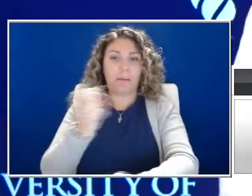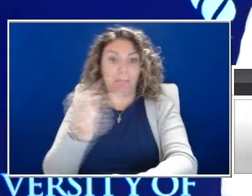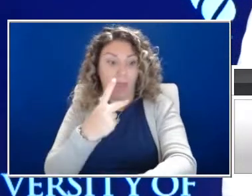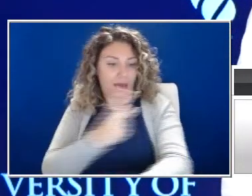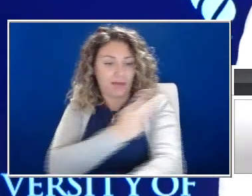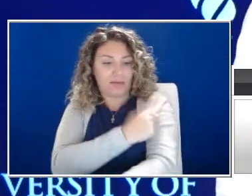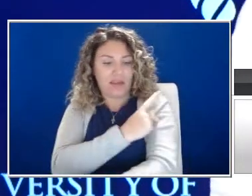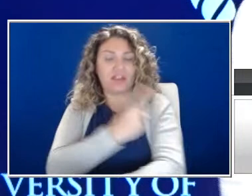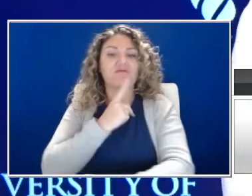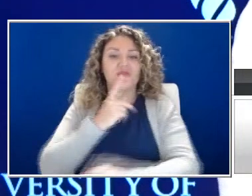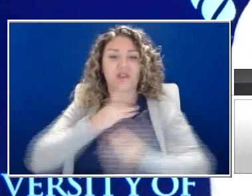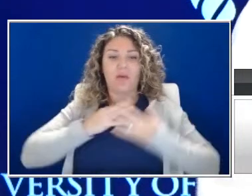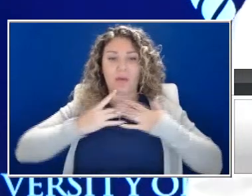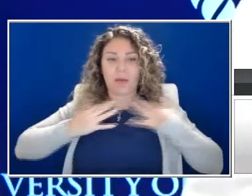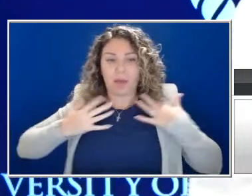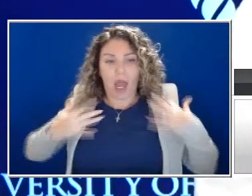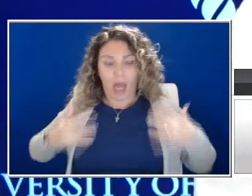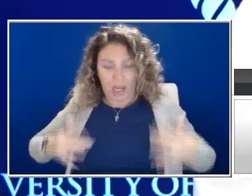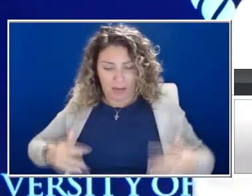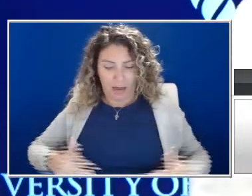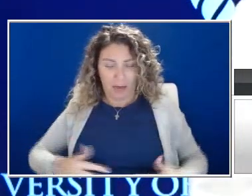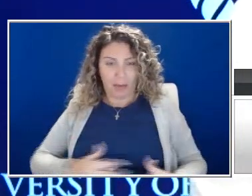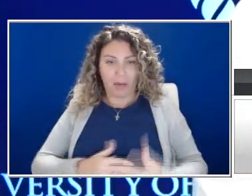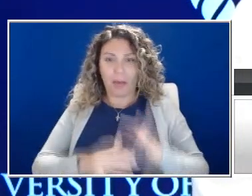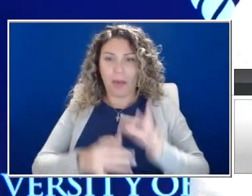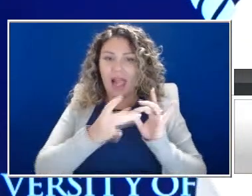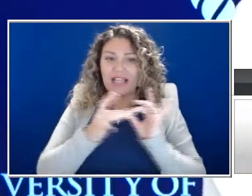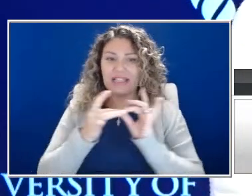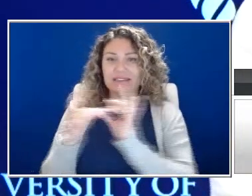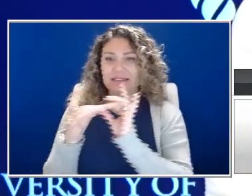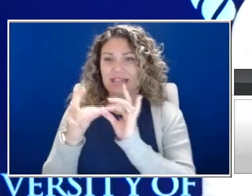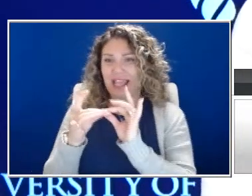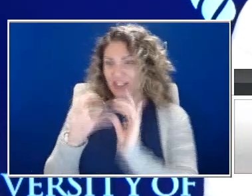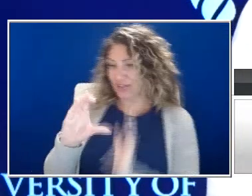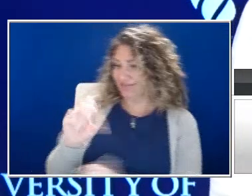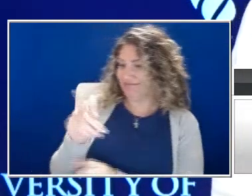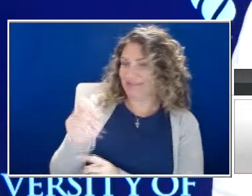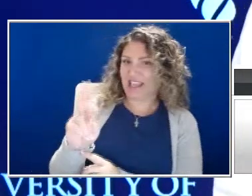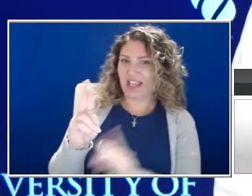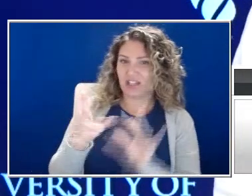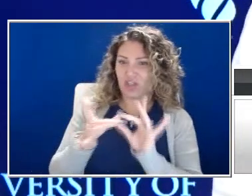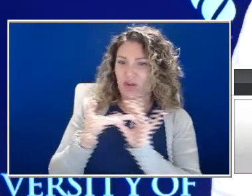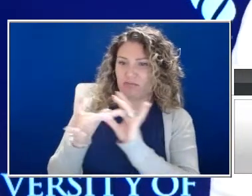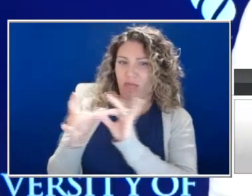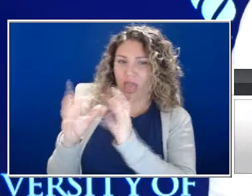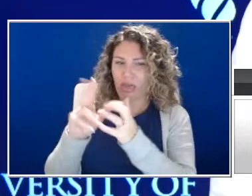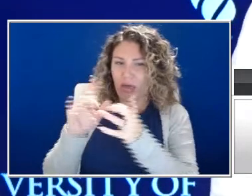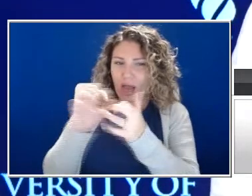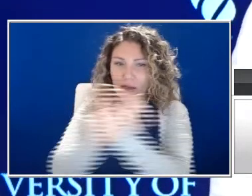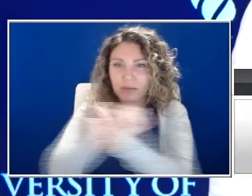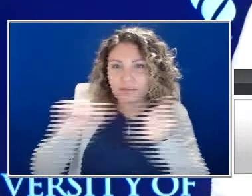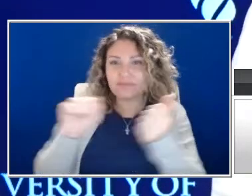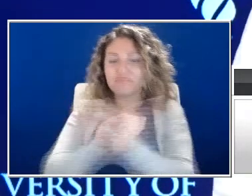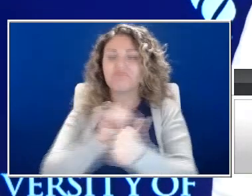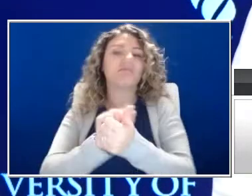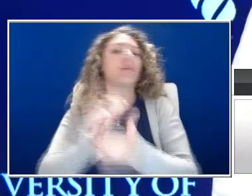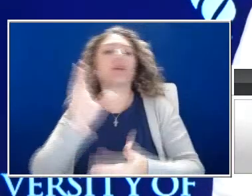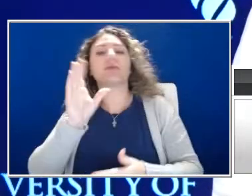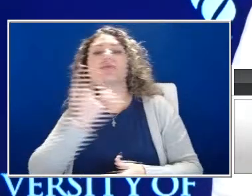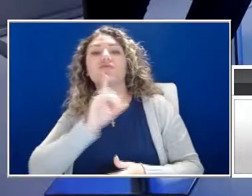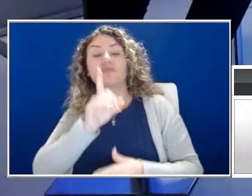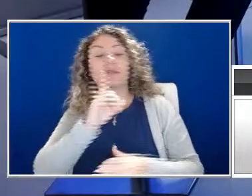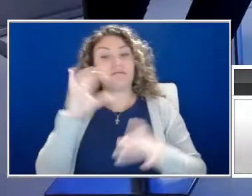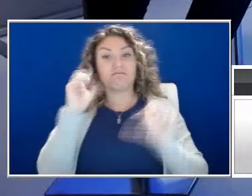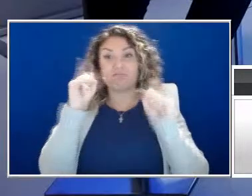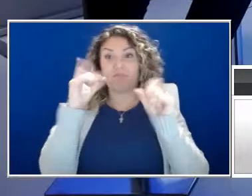attach to the cancer cells, punch a hole in them, release molecules that race through and chop up the insides of the cells. It's really quite remarkable. And this